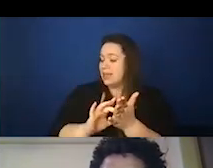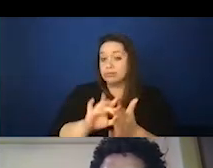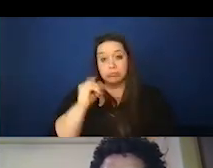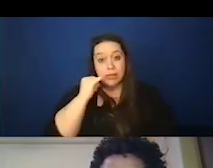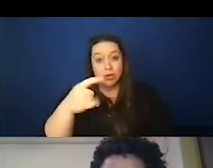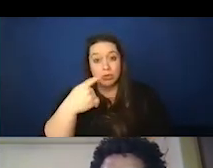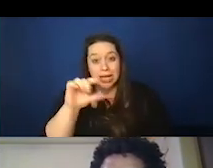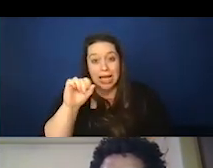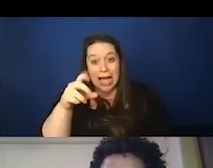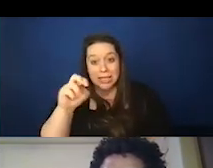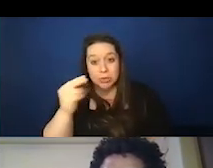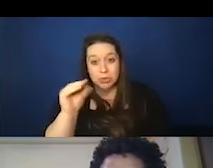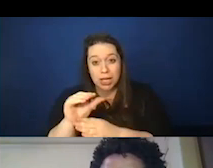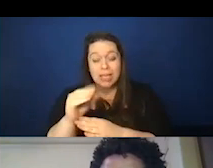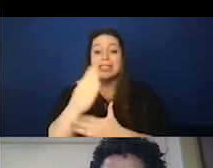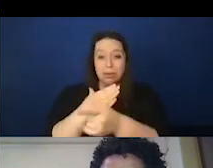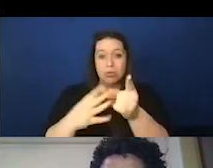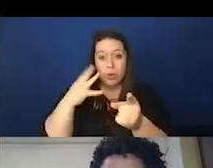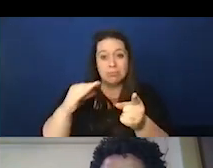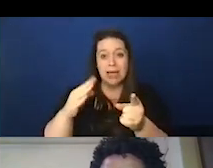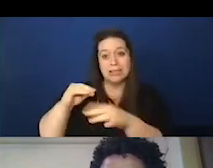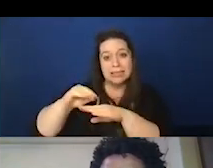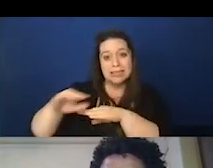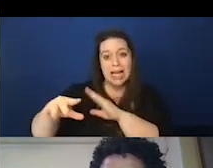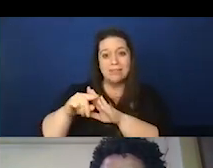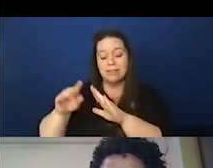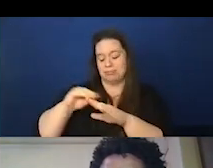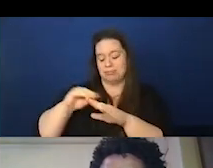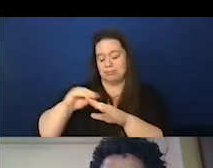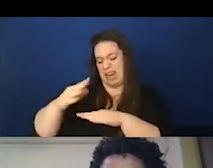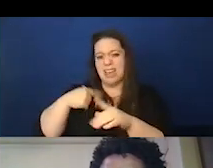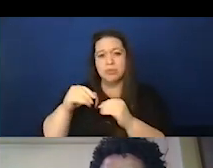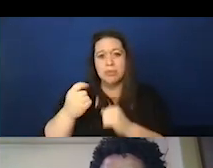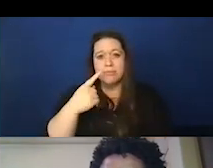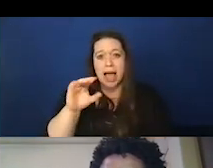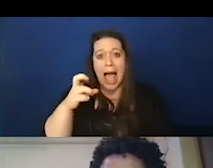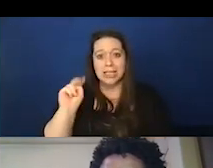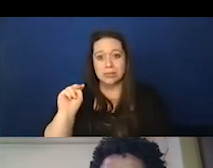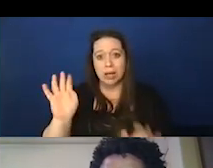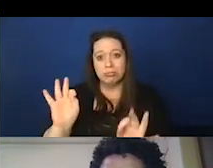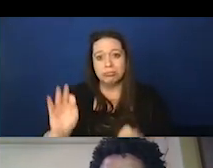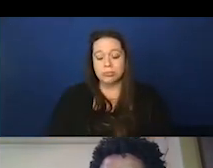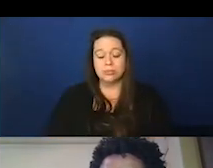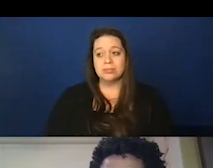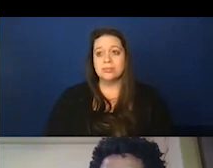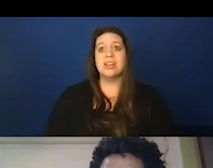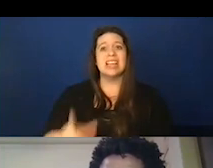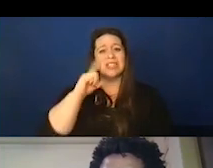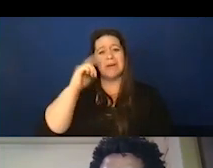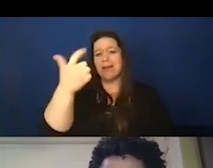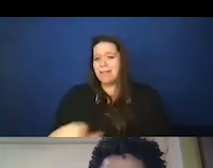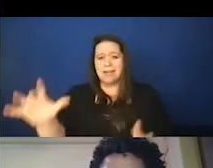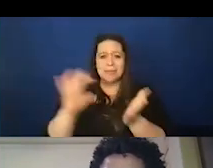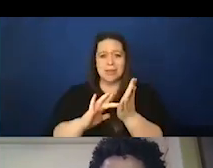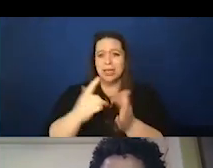some of you would have a side effect of taking an aspirin. So side effects are not to be unexpected with any medication